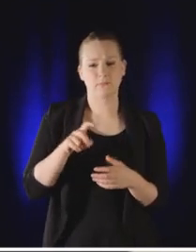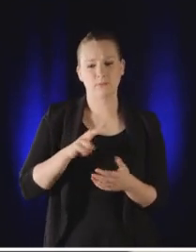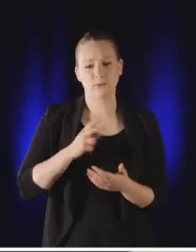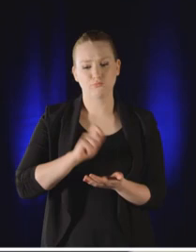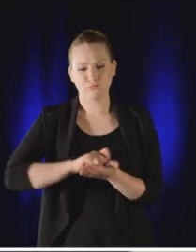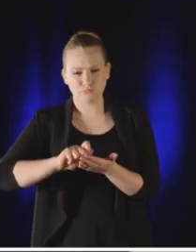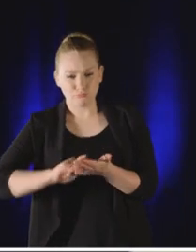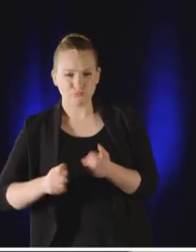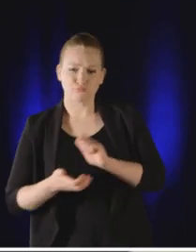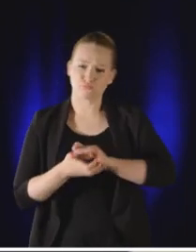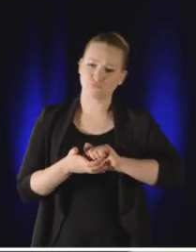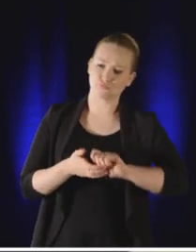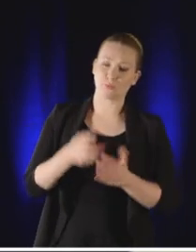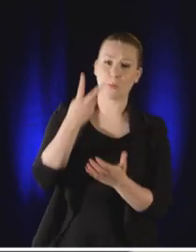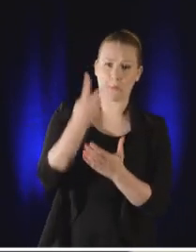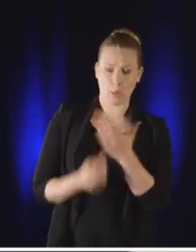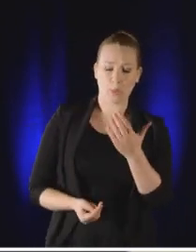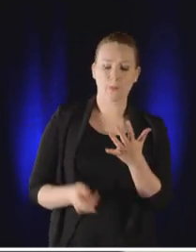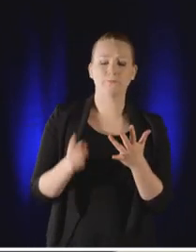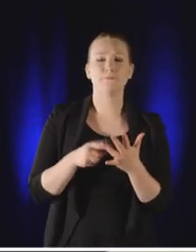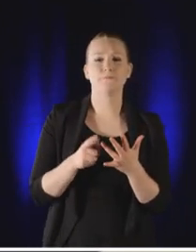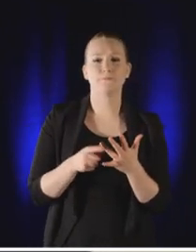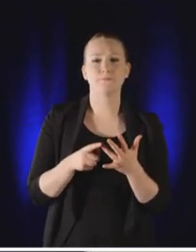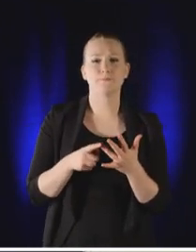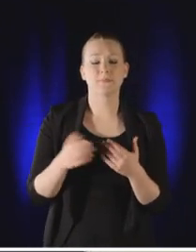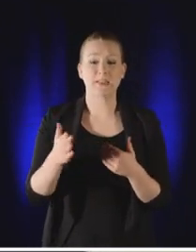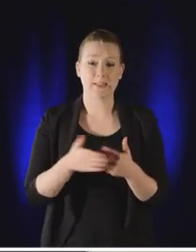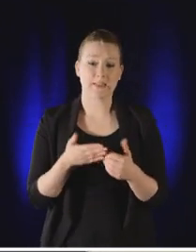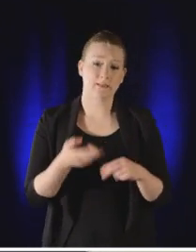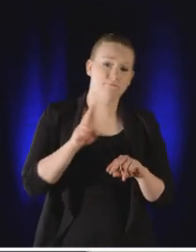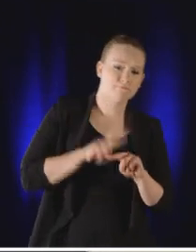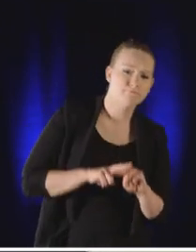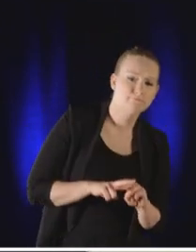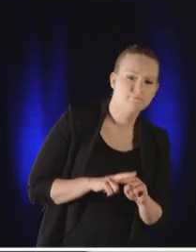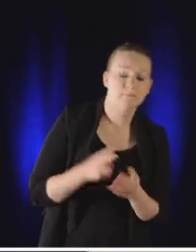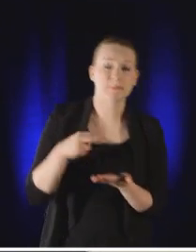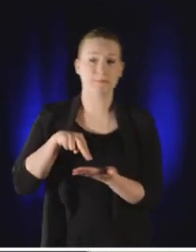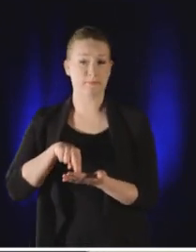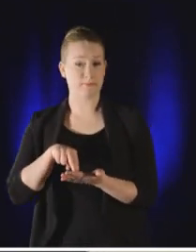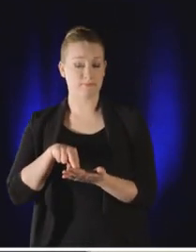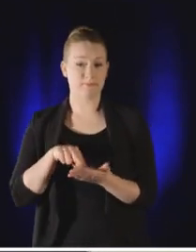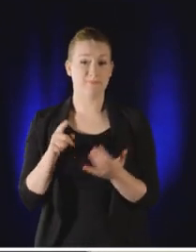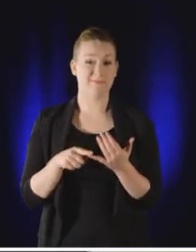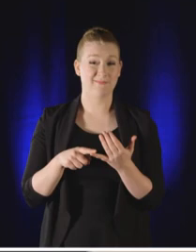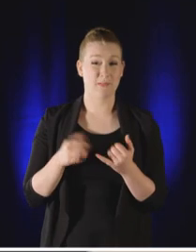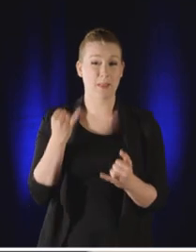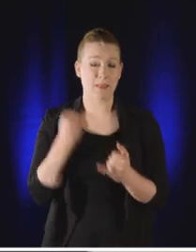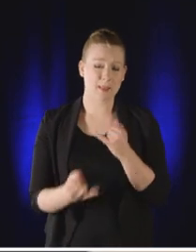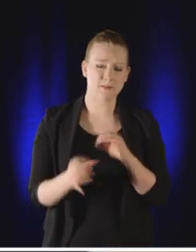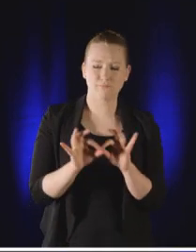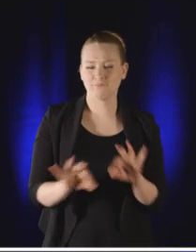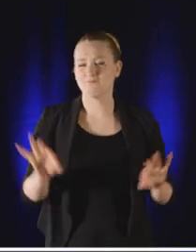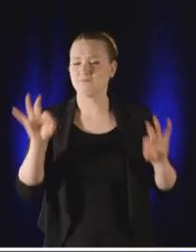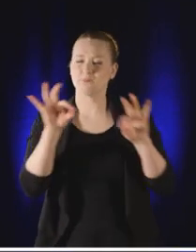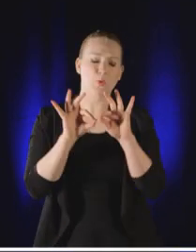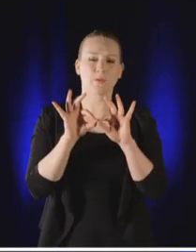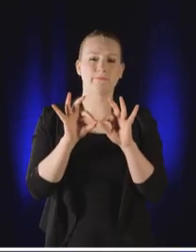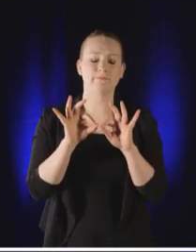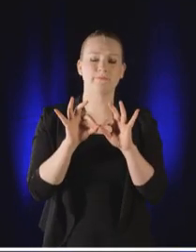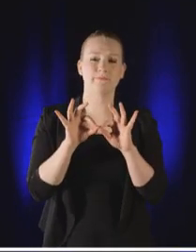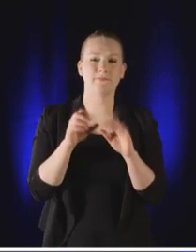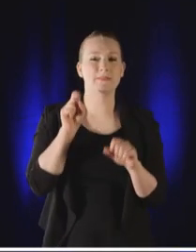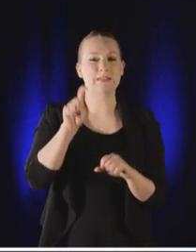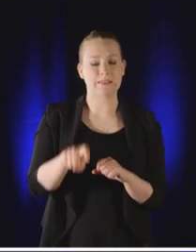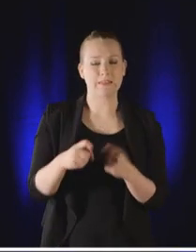and right-handed students. It had to be easy to get into and out of. And lastly, and most importantly, it had to support